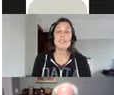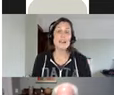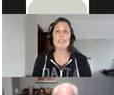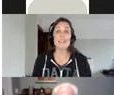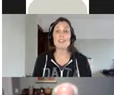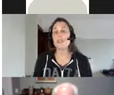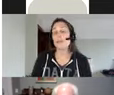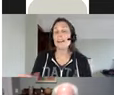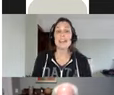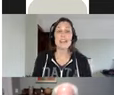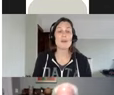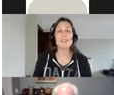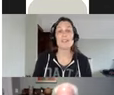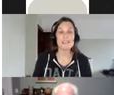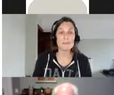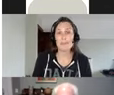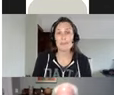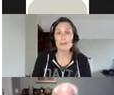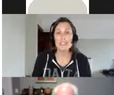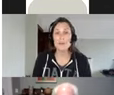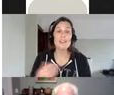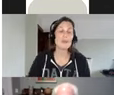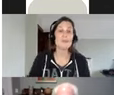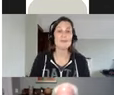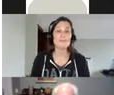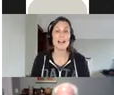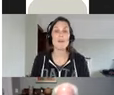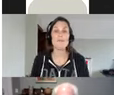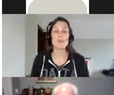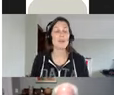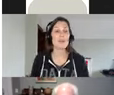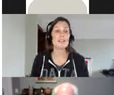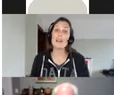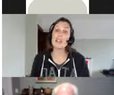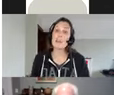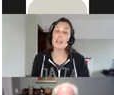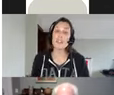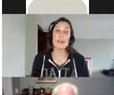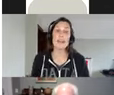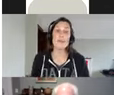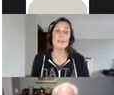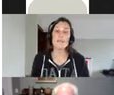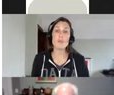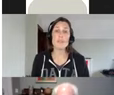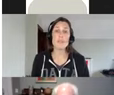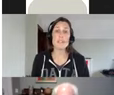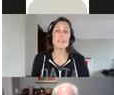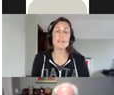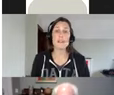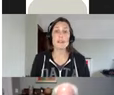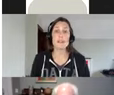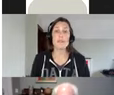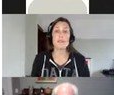They may be traveling. And so you may not get counted in the place where you live. You may also get counted more than